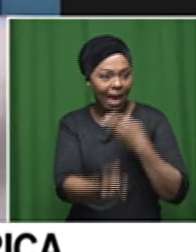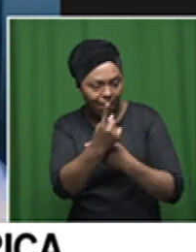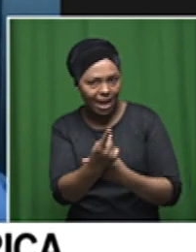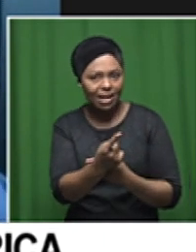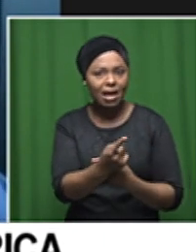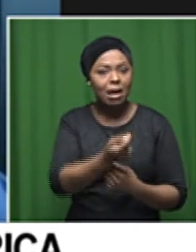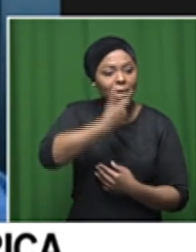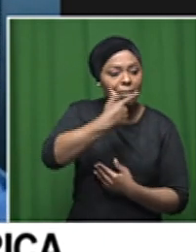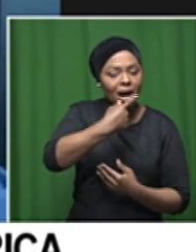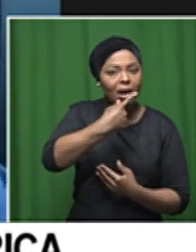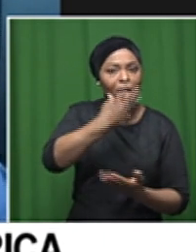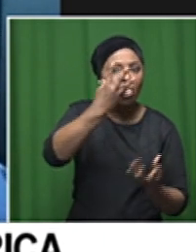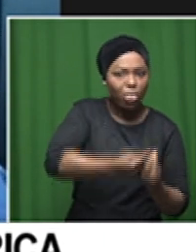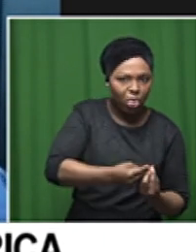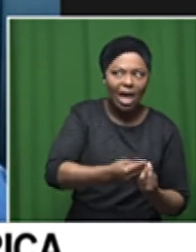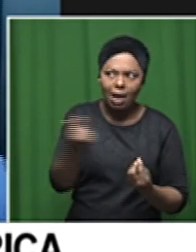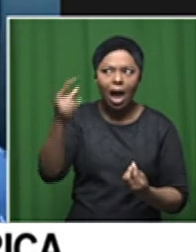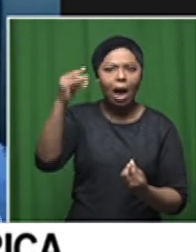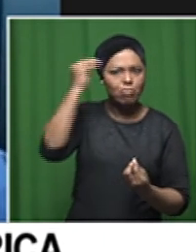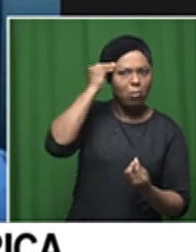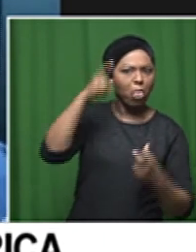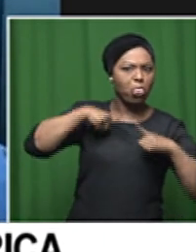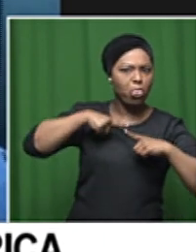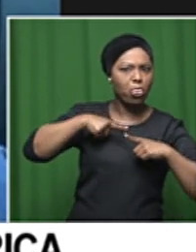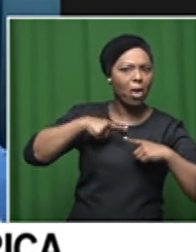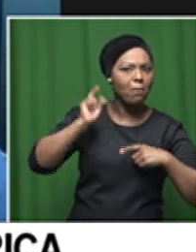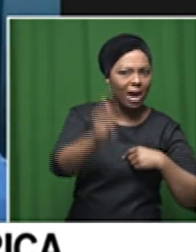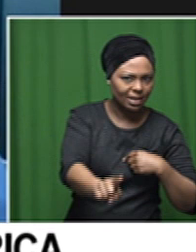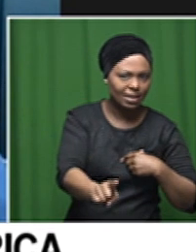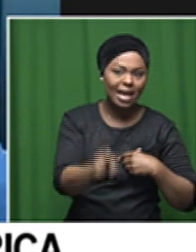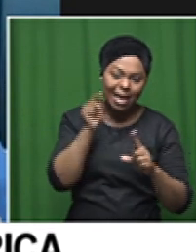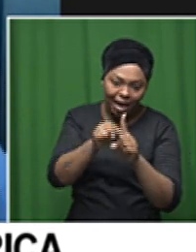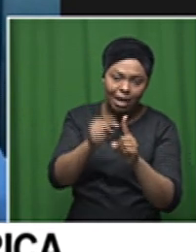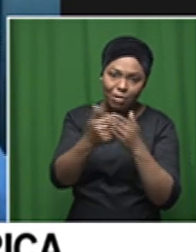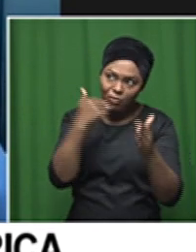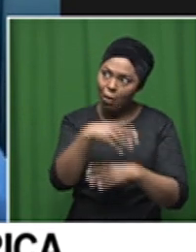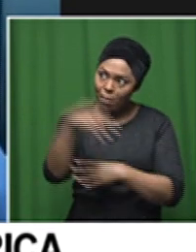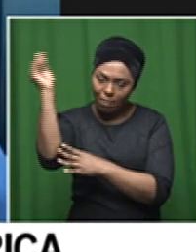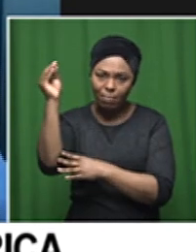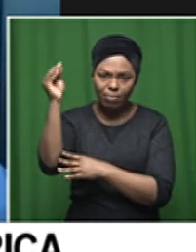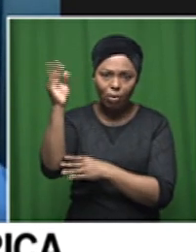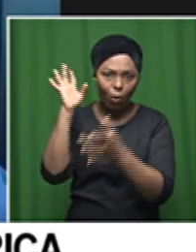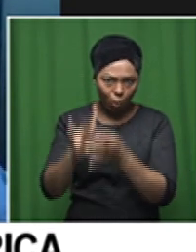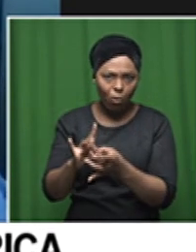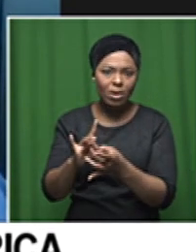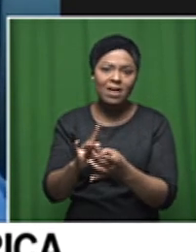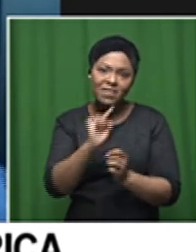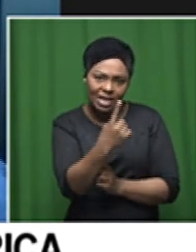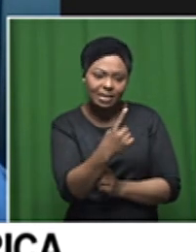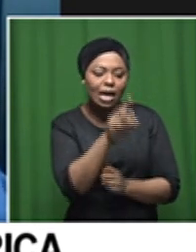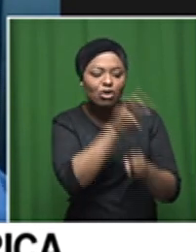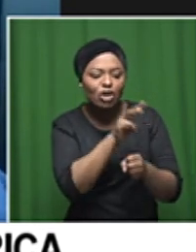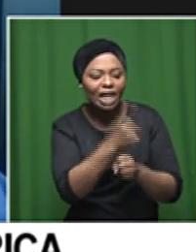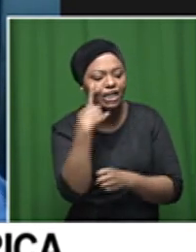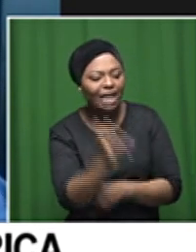a lesser number of availability, before knocking off, arrangements are made first with